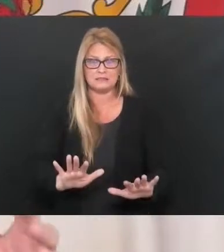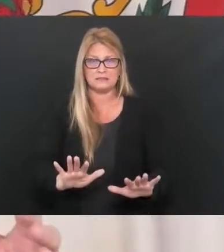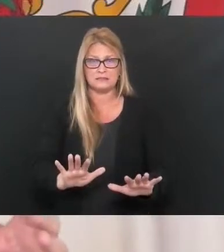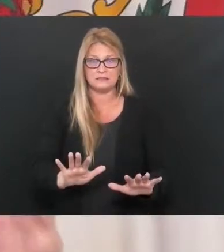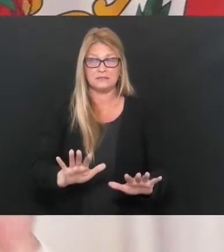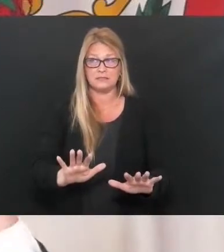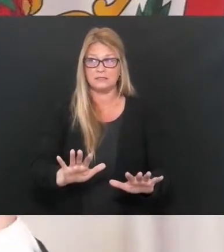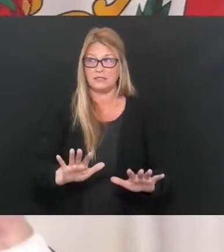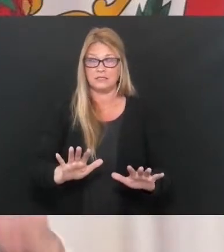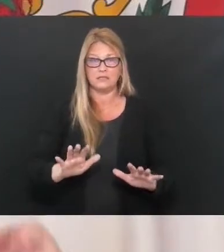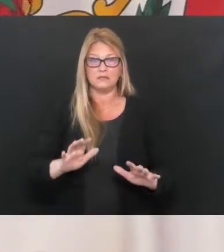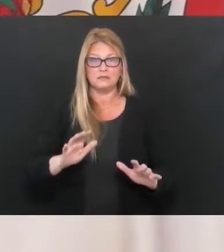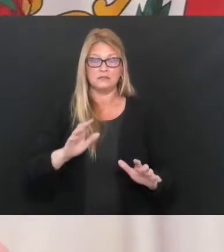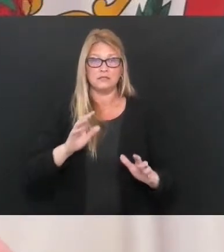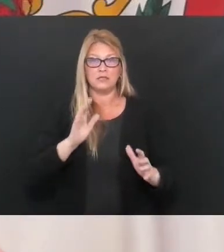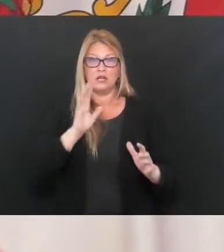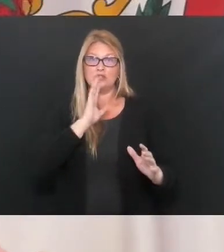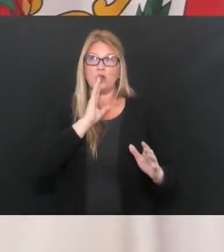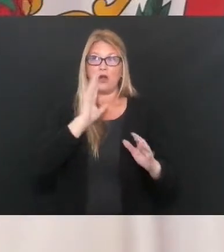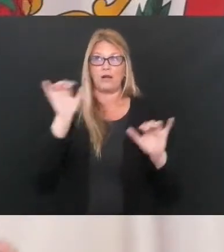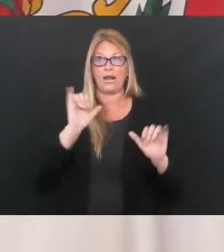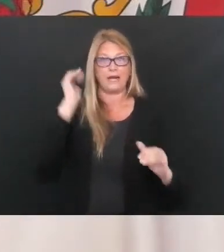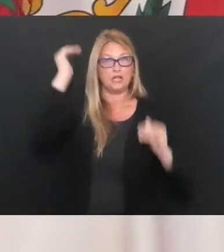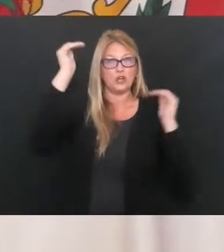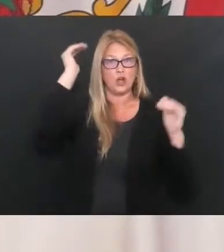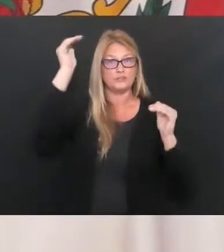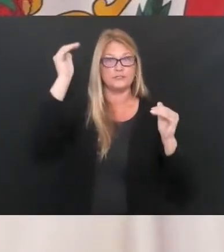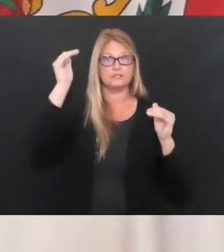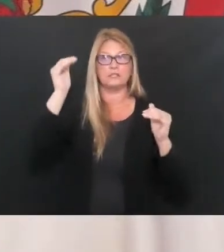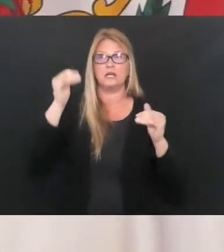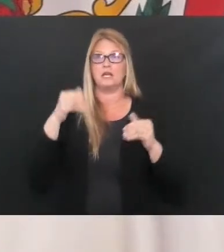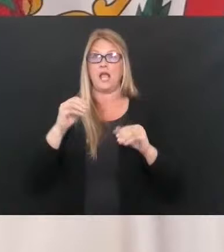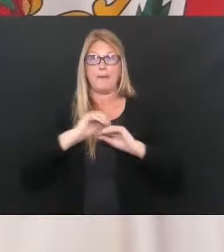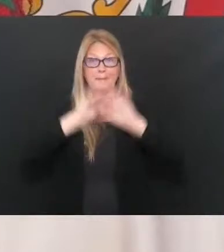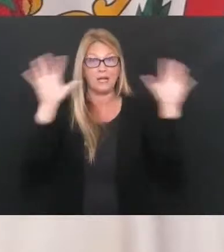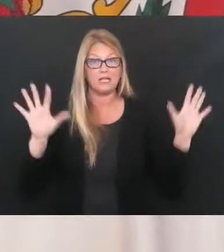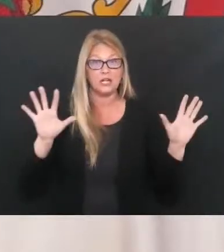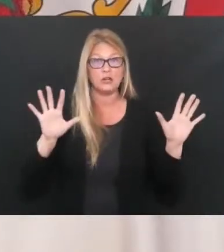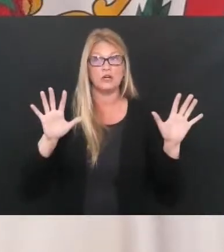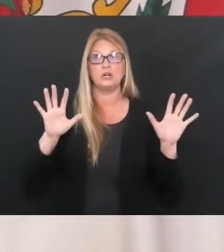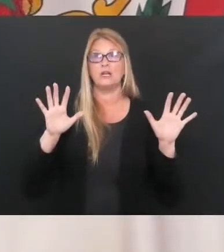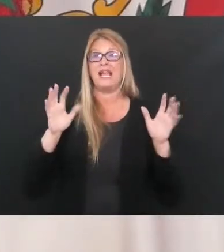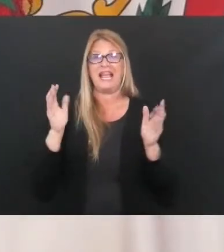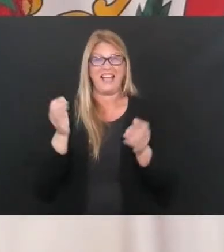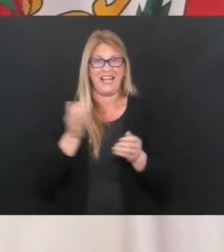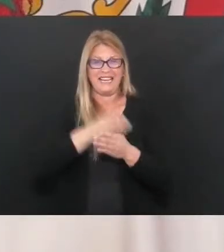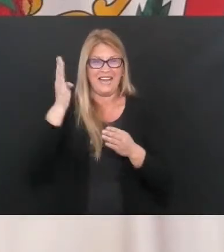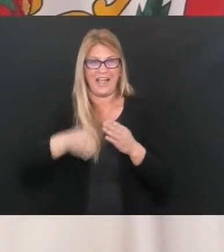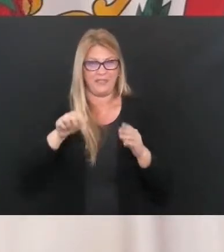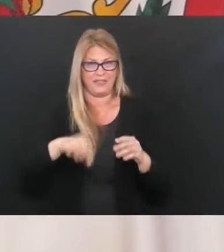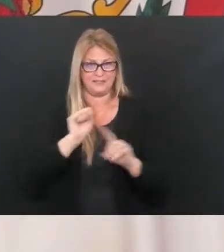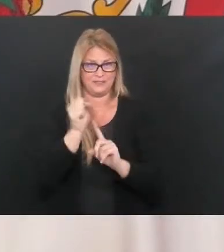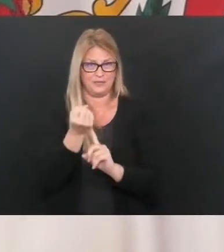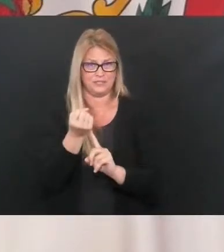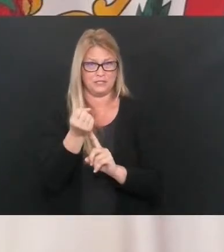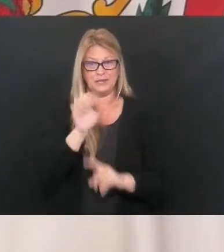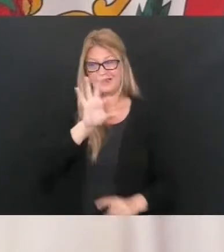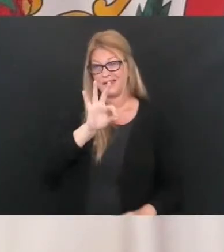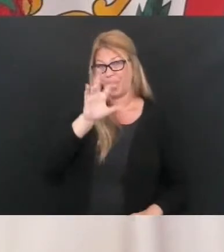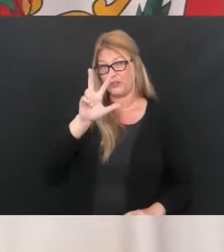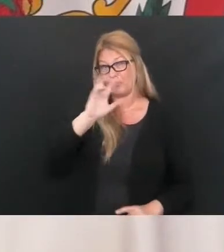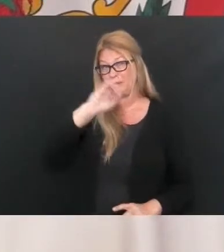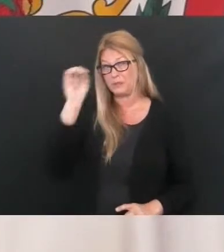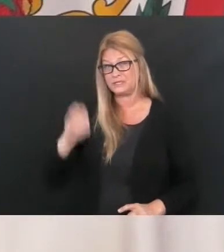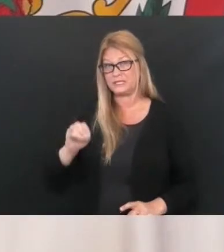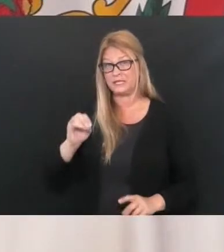big boys and be transparent and try to get us across the finish line. I saw one of the polls that said 93% of the